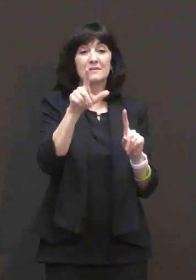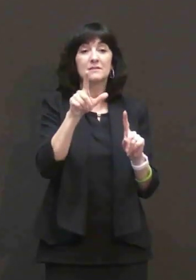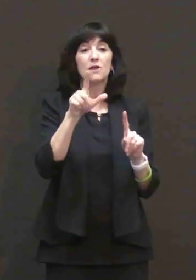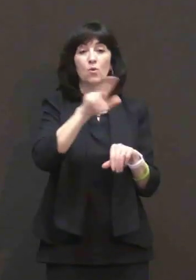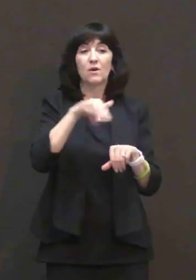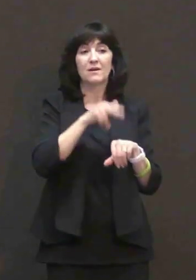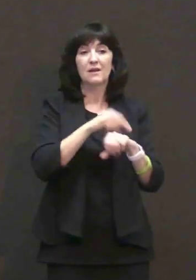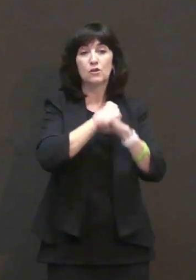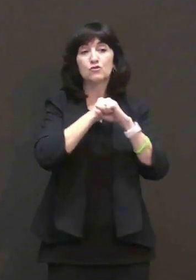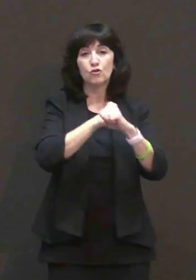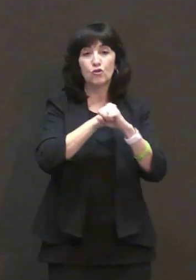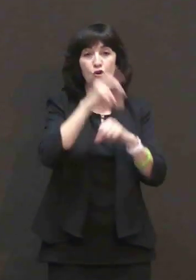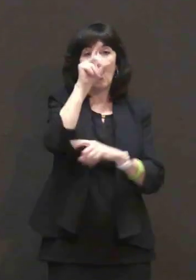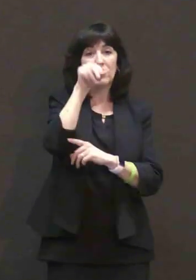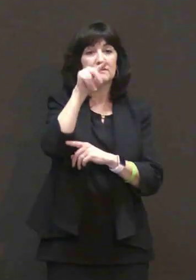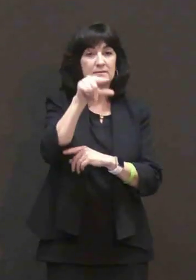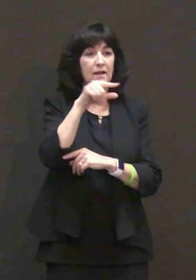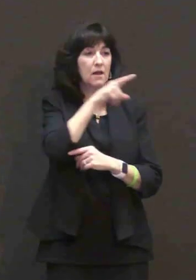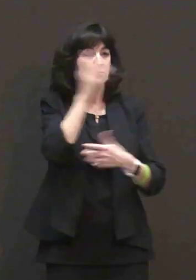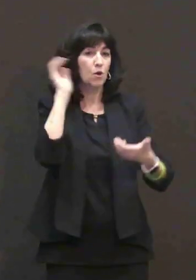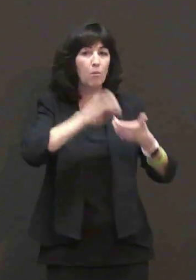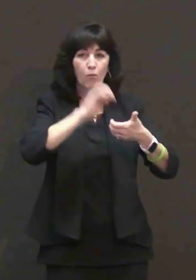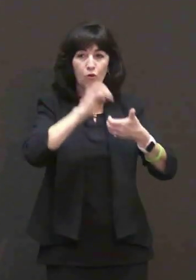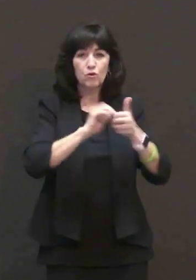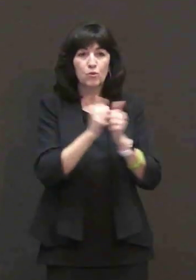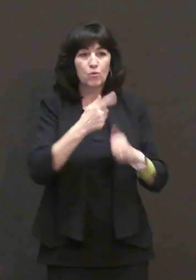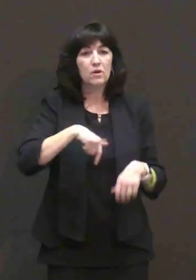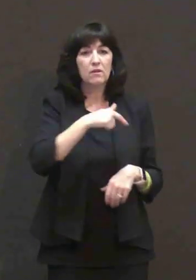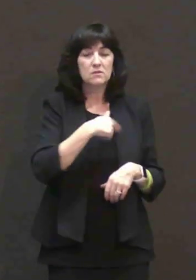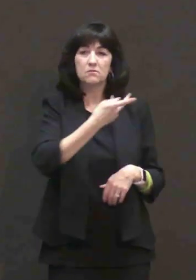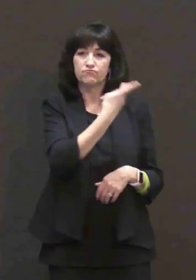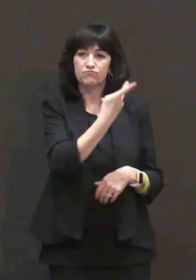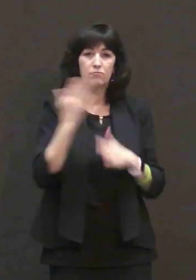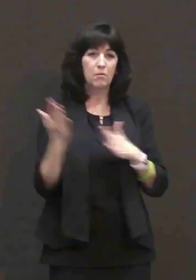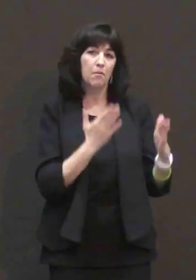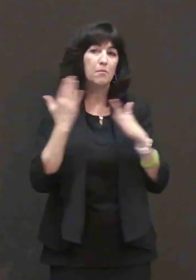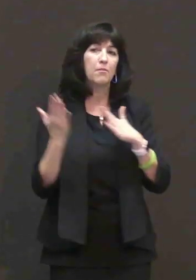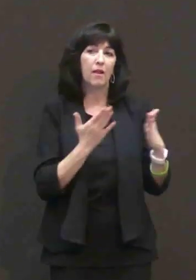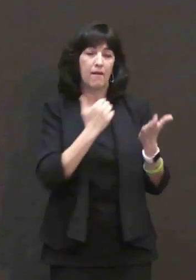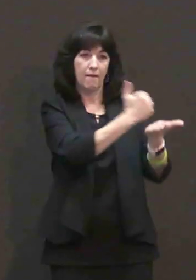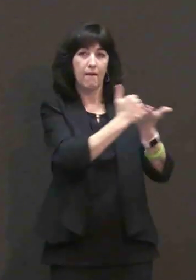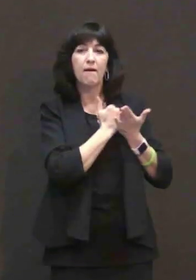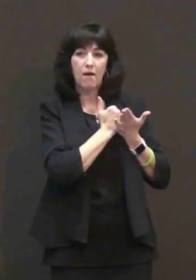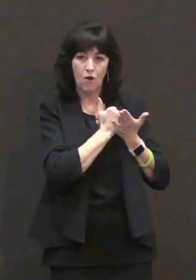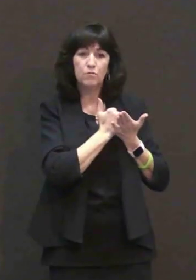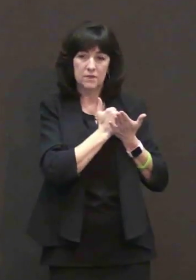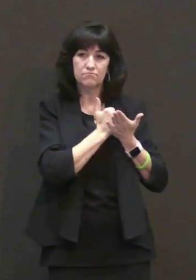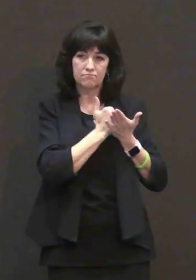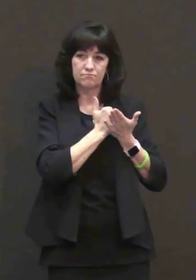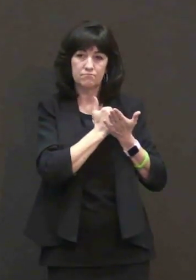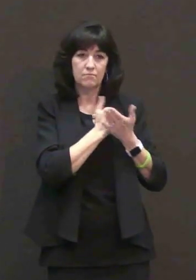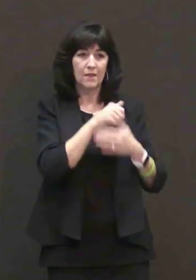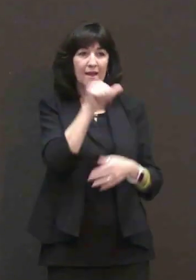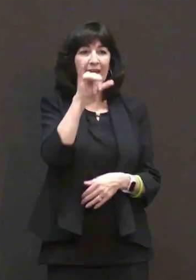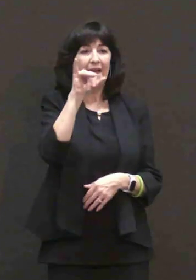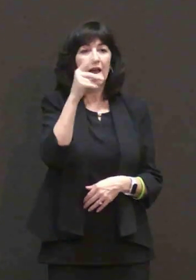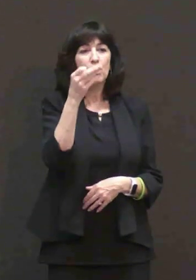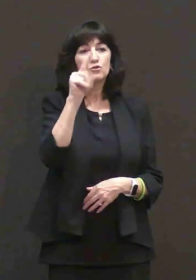instrumental partner with us as we have worked through a number of planning processes. They're assisting us as we speak up at AI